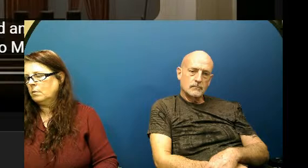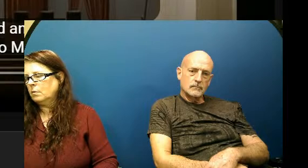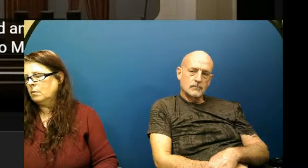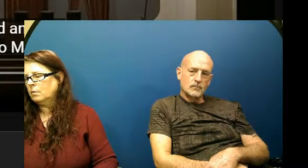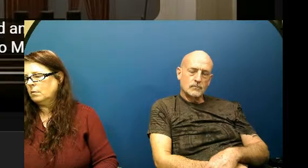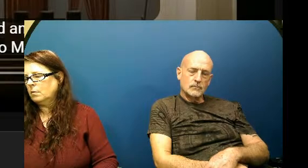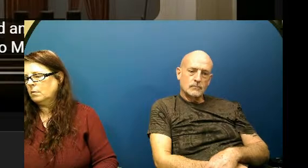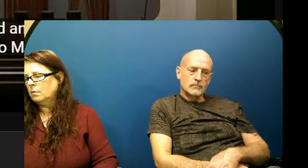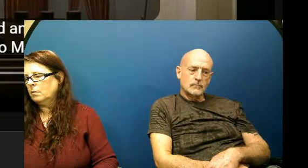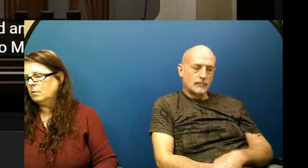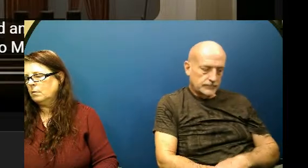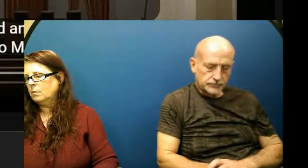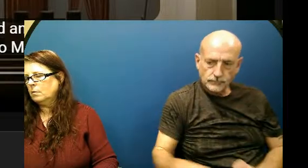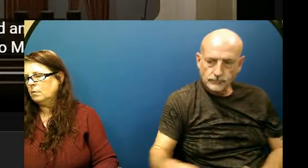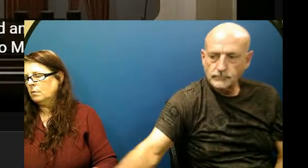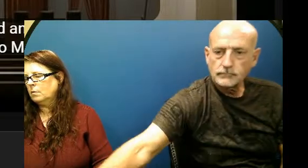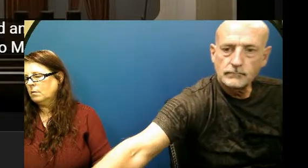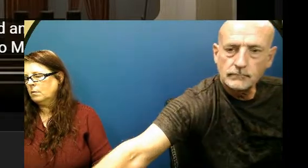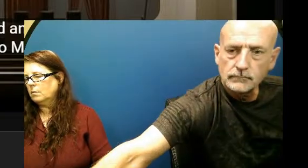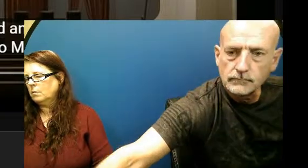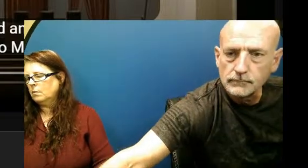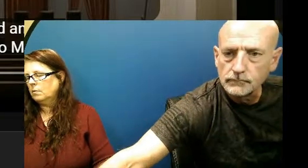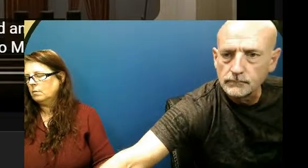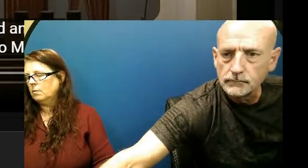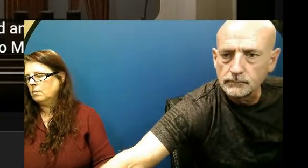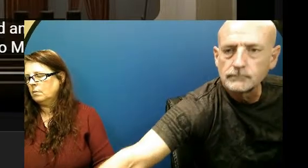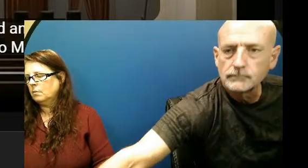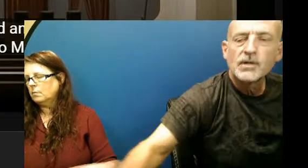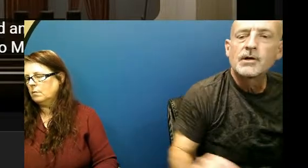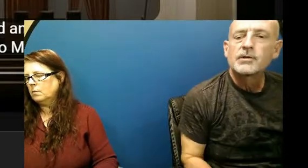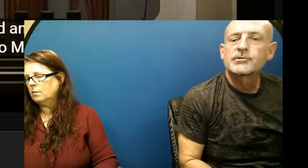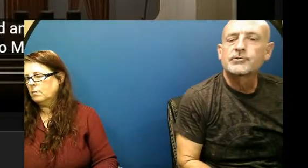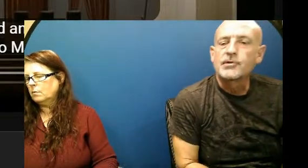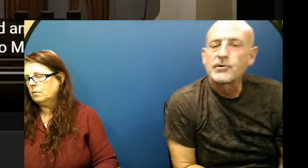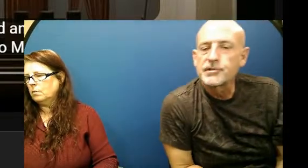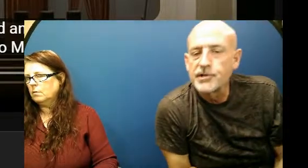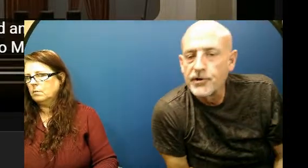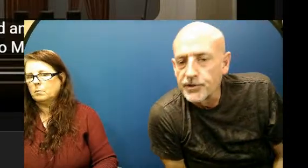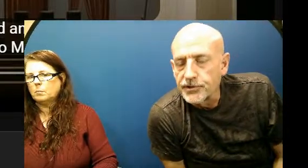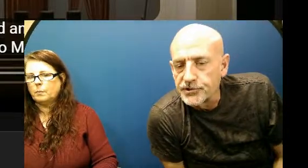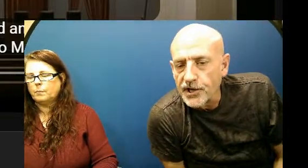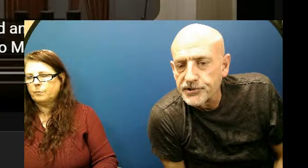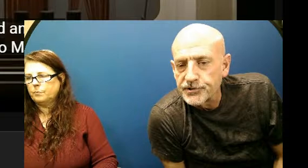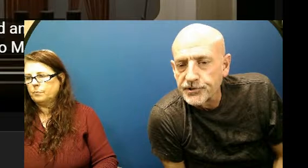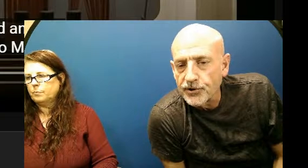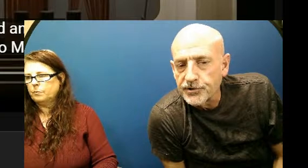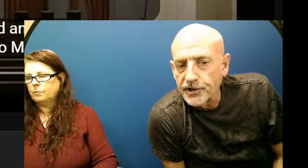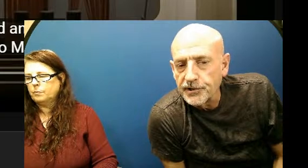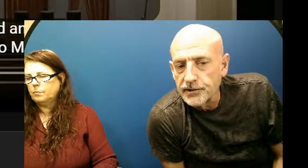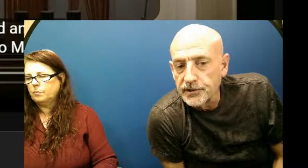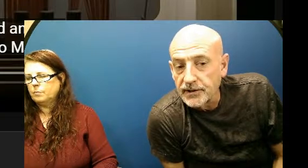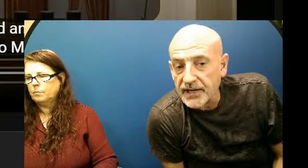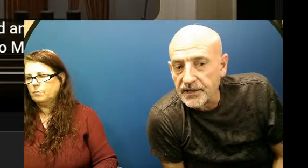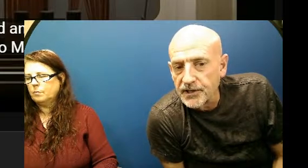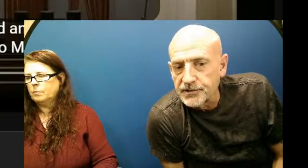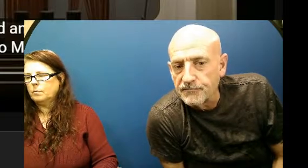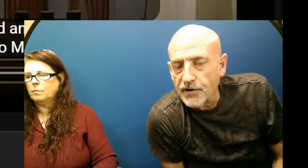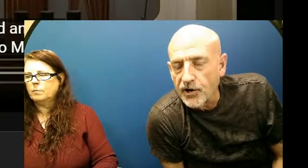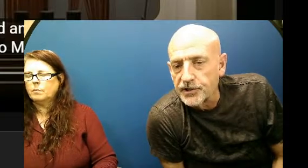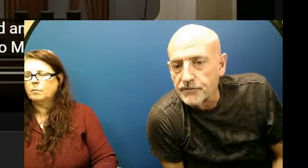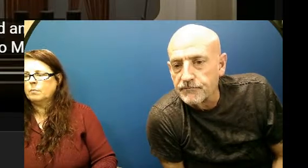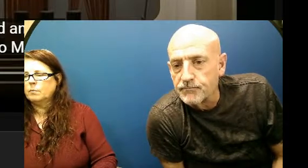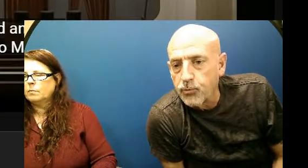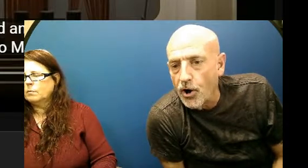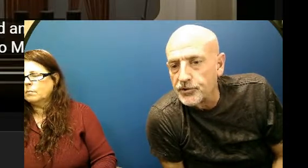thought about Communist Party speech in the 1950s. So notice here that the justice is articulating this